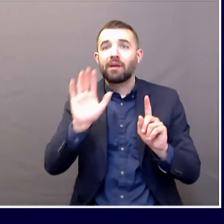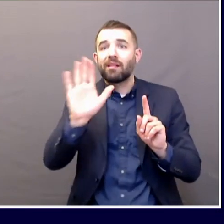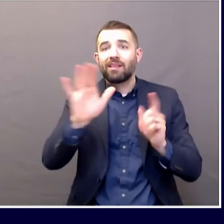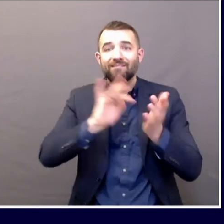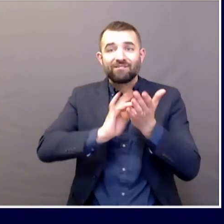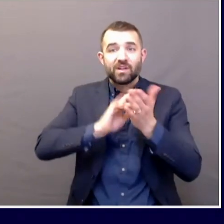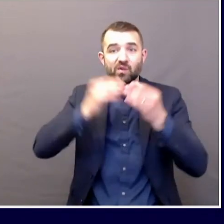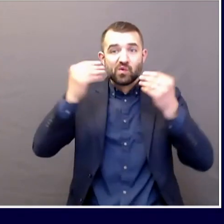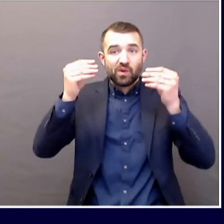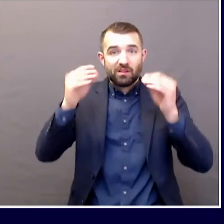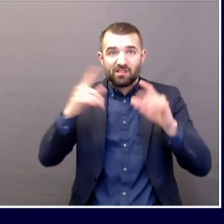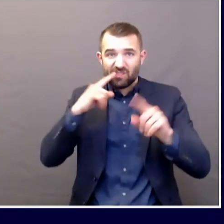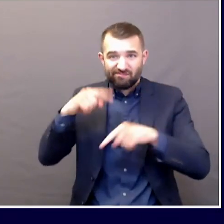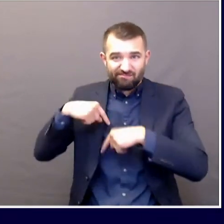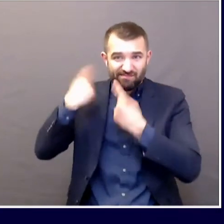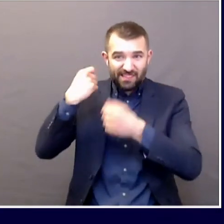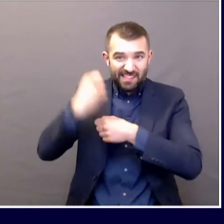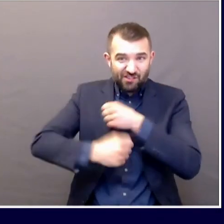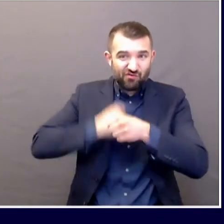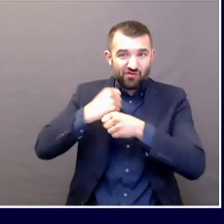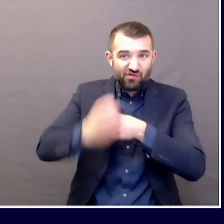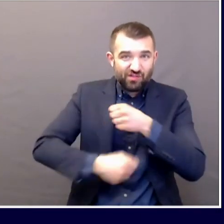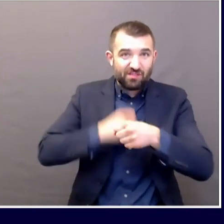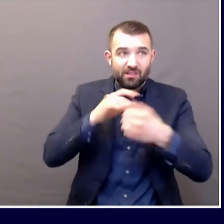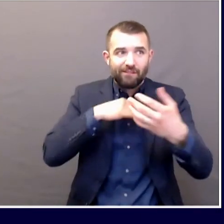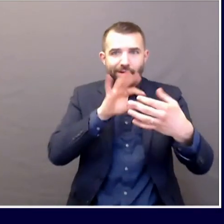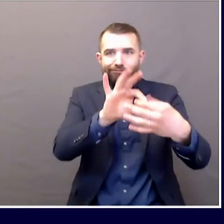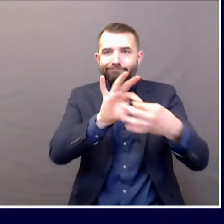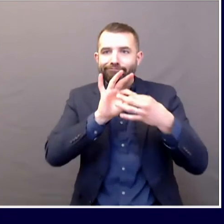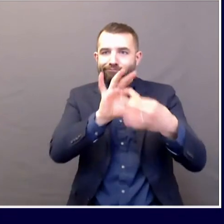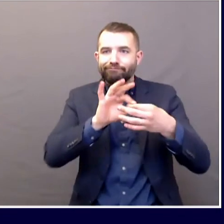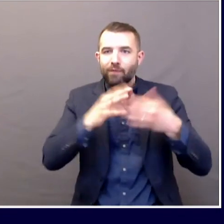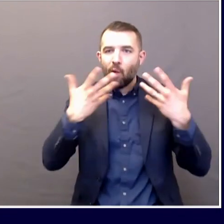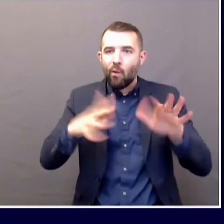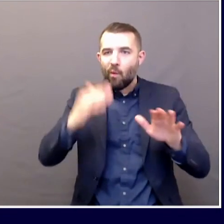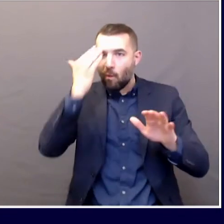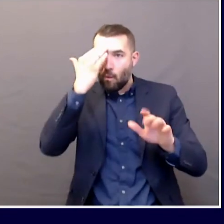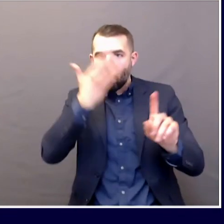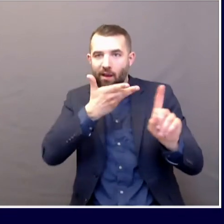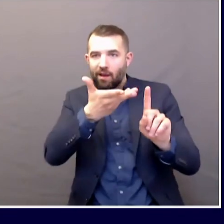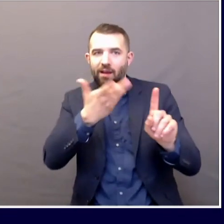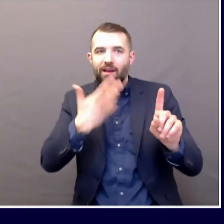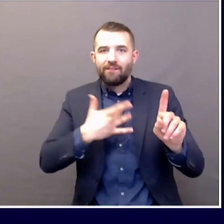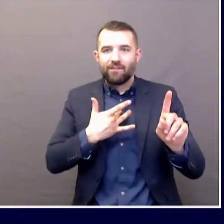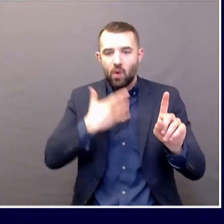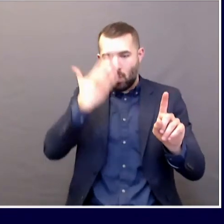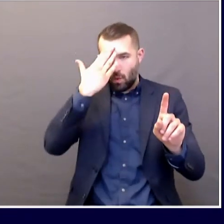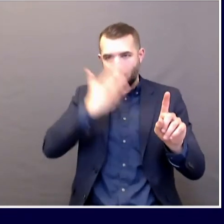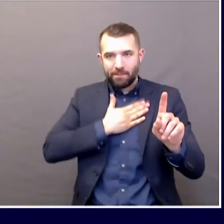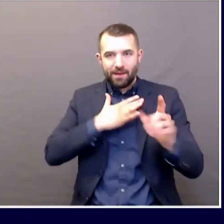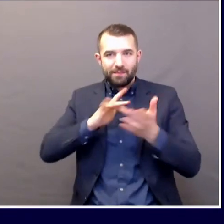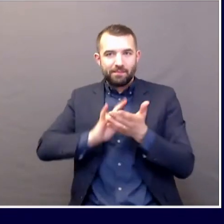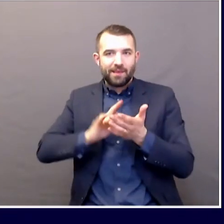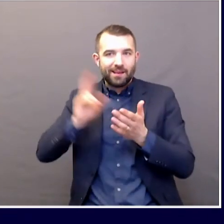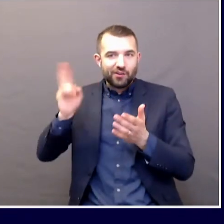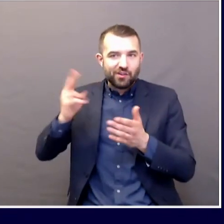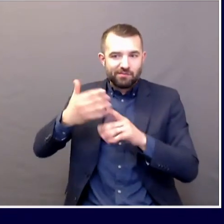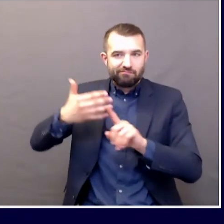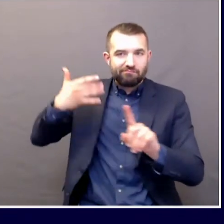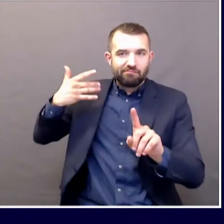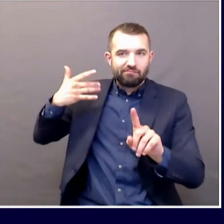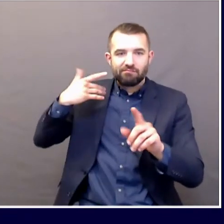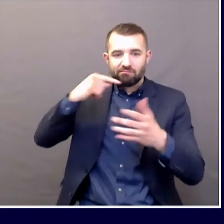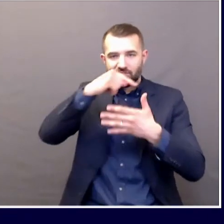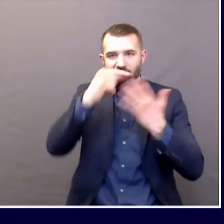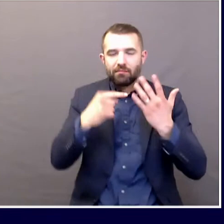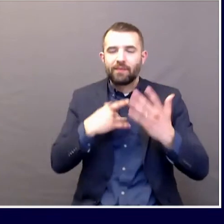years, who's been otherwise involved in their healthcare, that's been a benefit for them as well. From our side, ease of administration